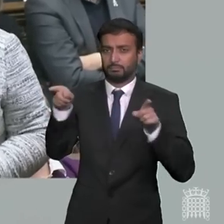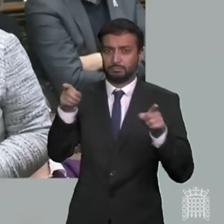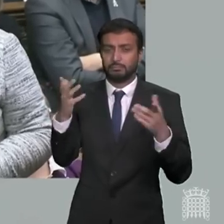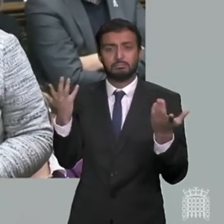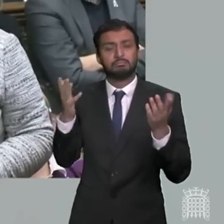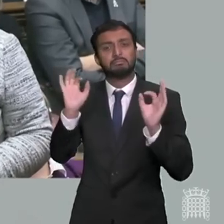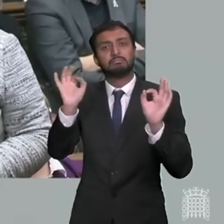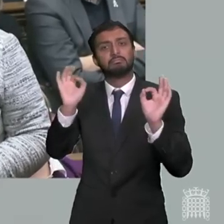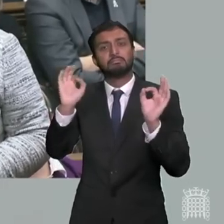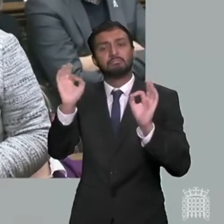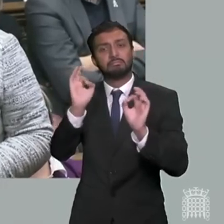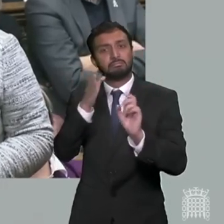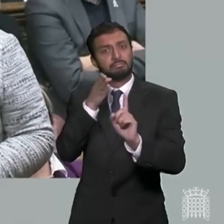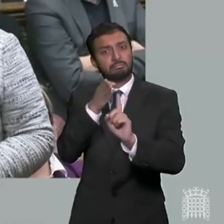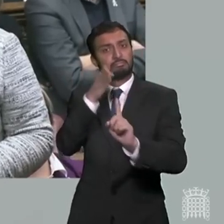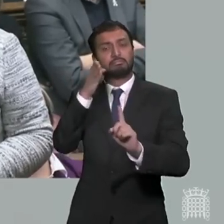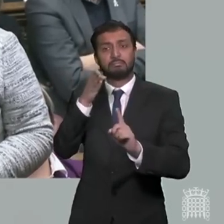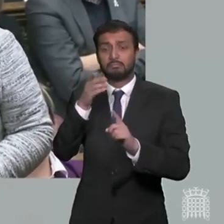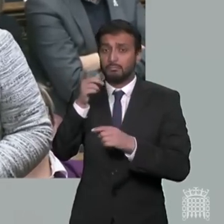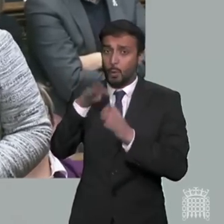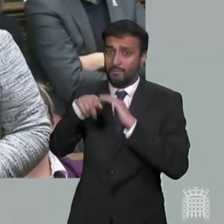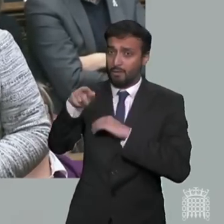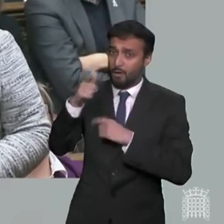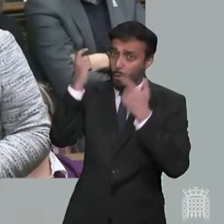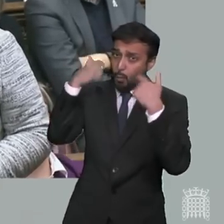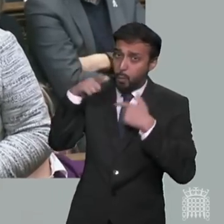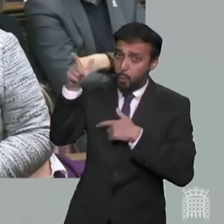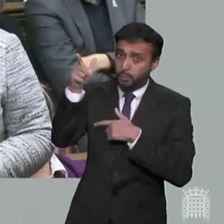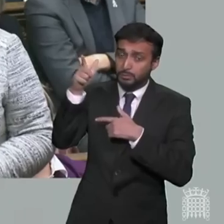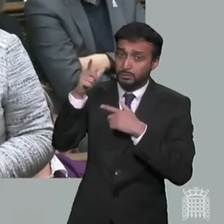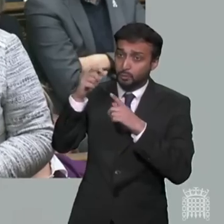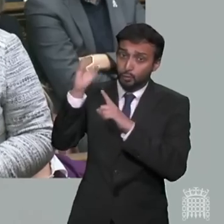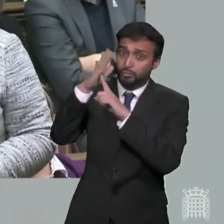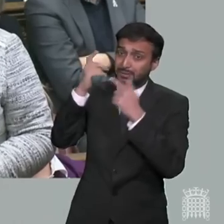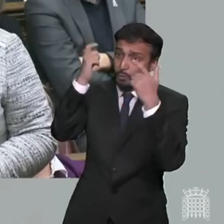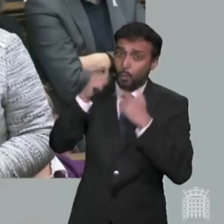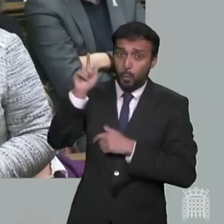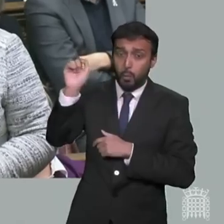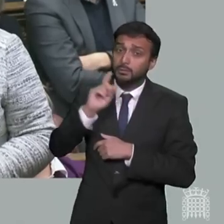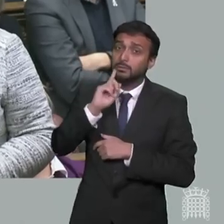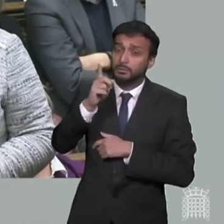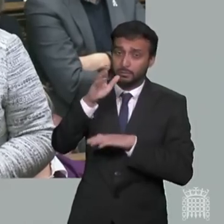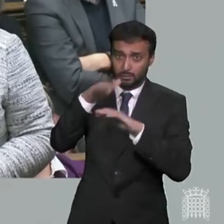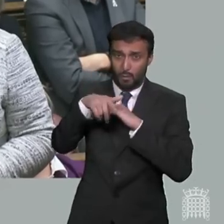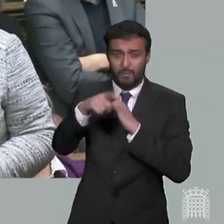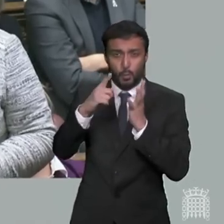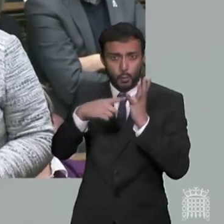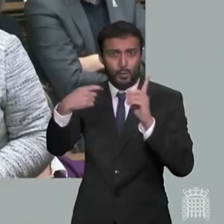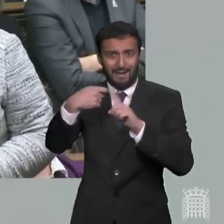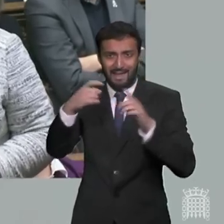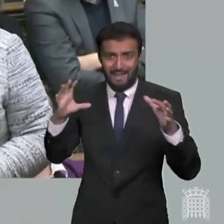as to the very nature of the Union. He didn't answer me 2 weeks ago, so can the Prime Minister clarify if he